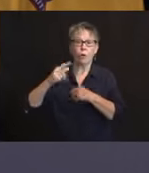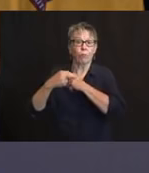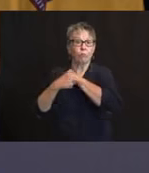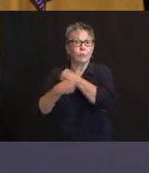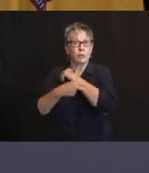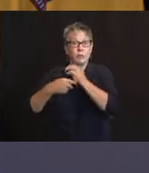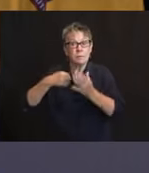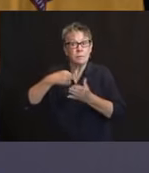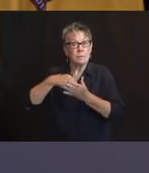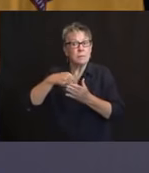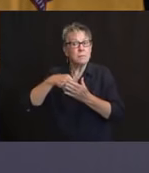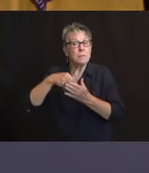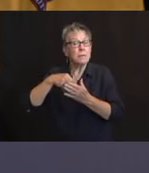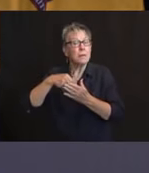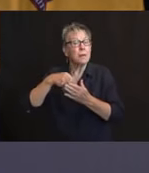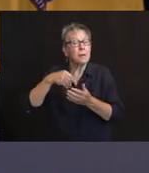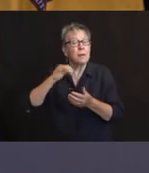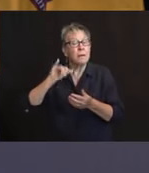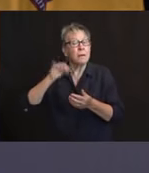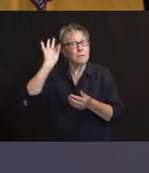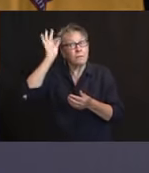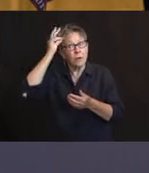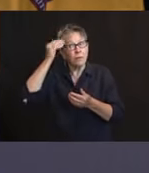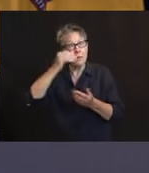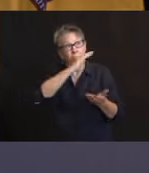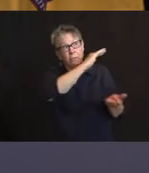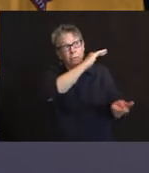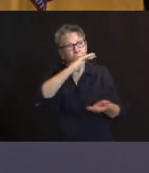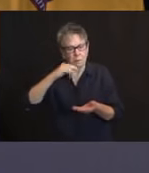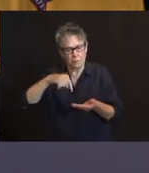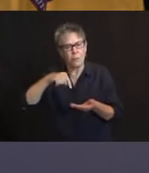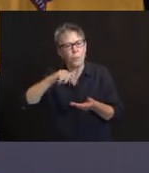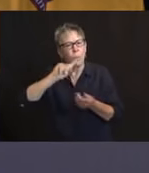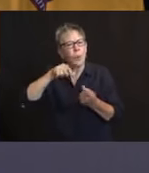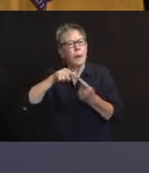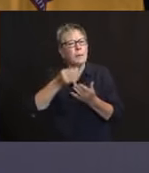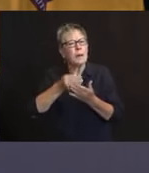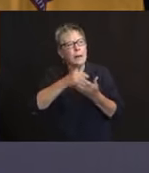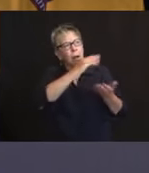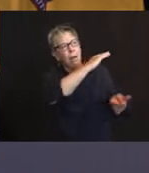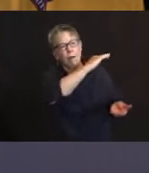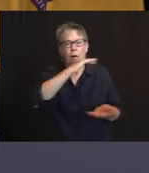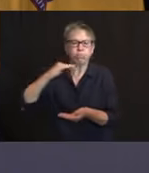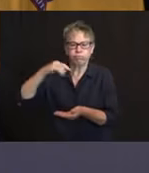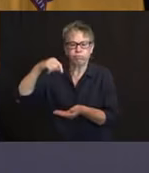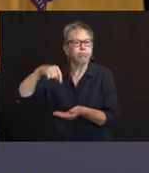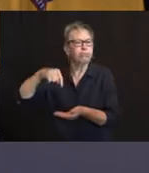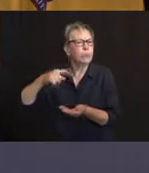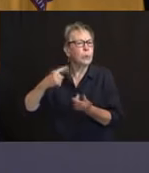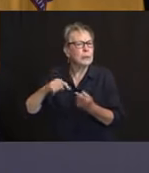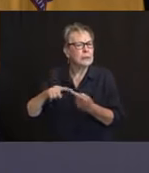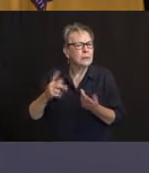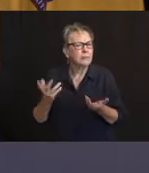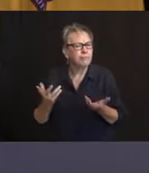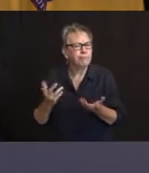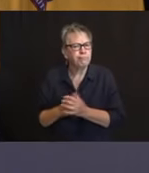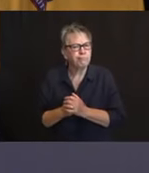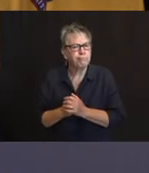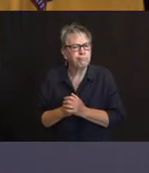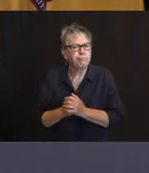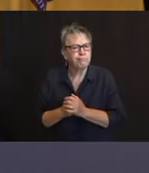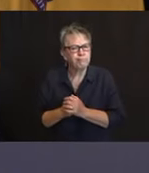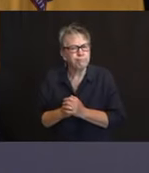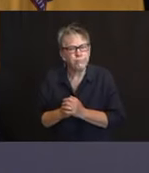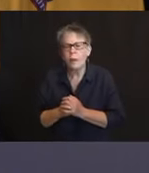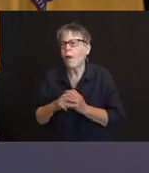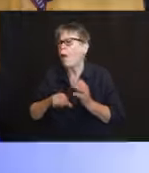Governor, we've been asking you to comment on the corrections officer who took part in that mock killing of George Floyd and whether he should